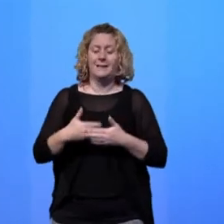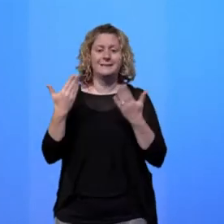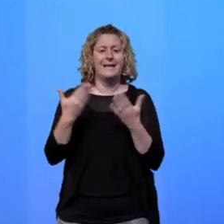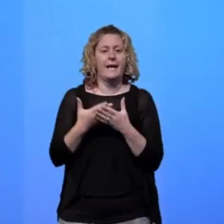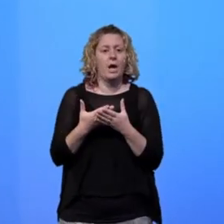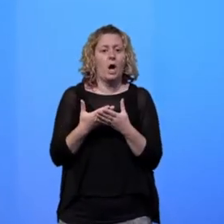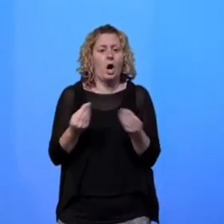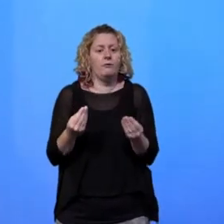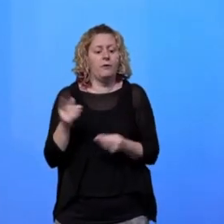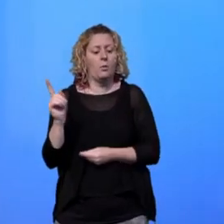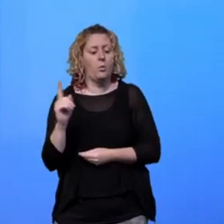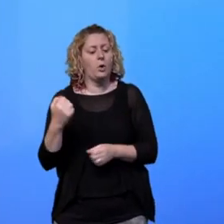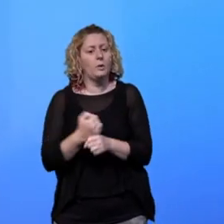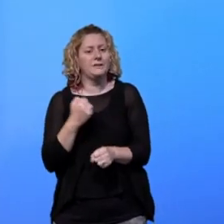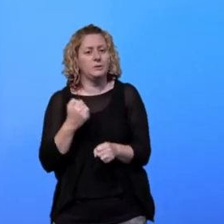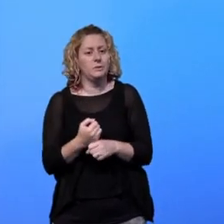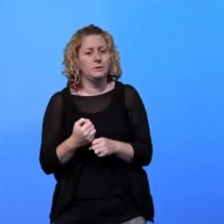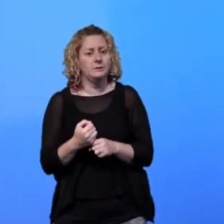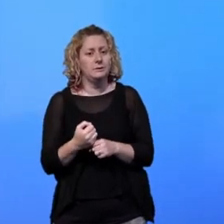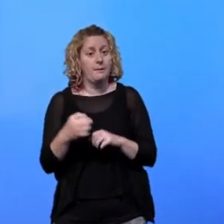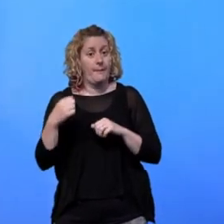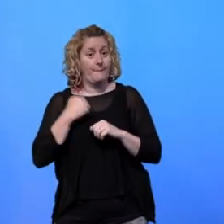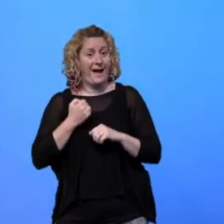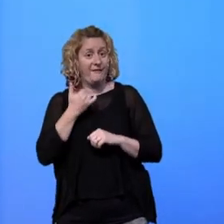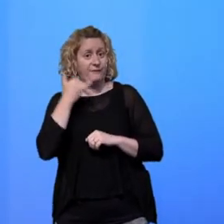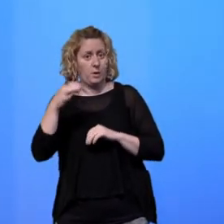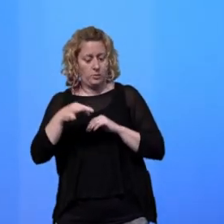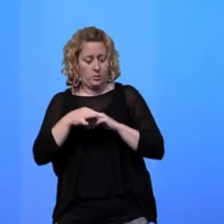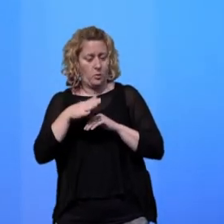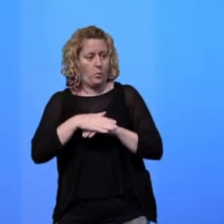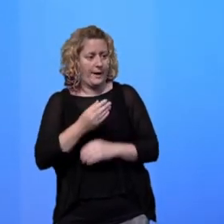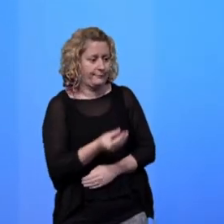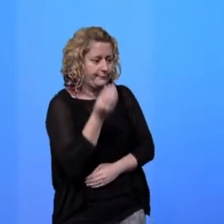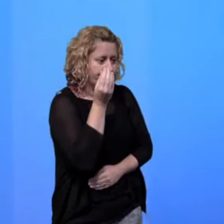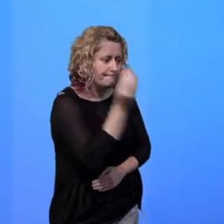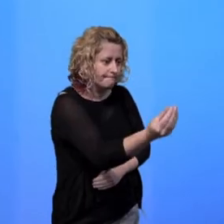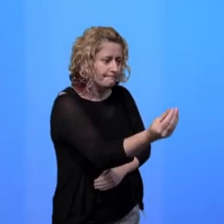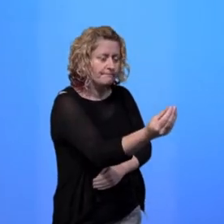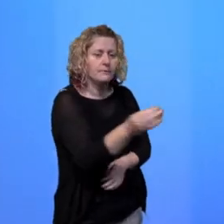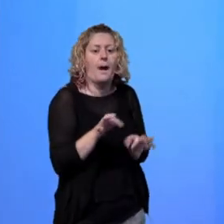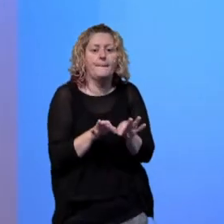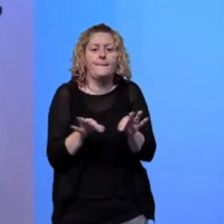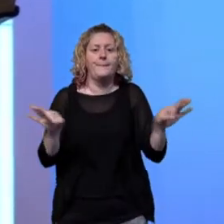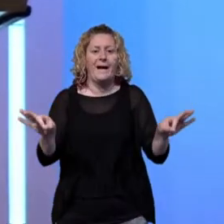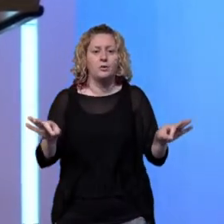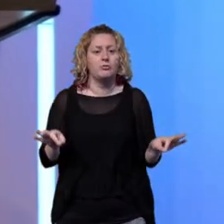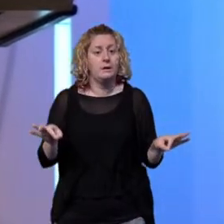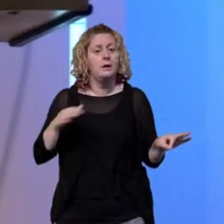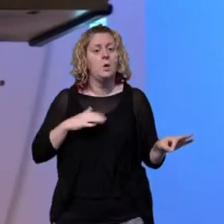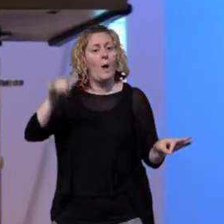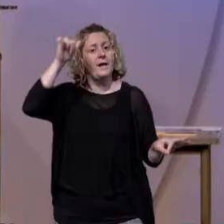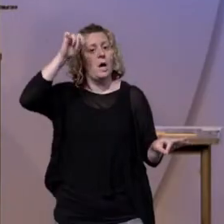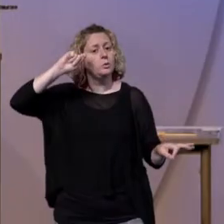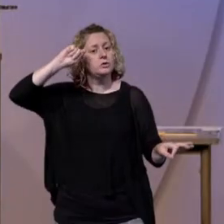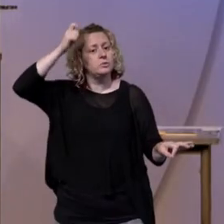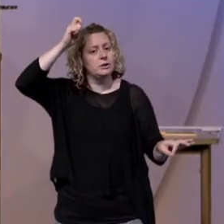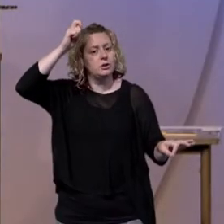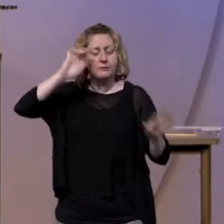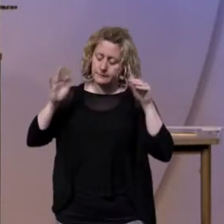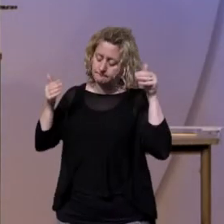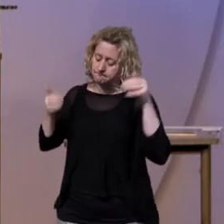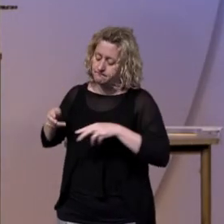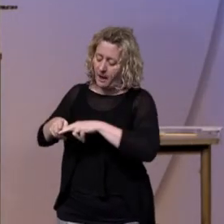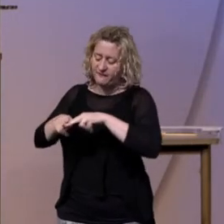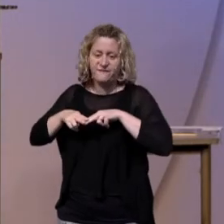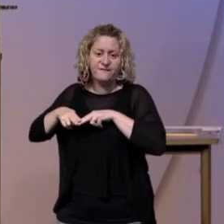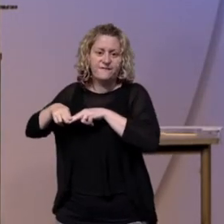my wife my phone. That's how I show it's my day off. That's the boundary. So she knows I'm with the family today. So I